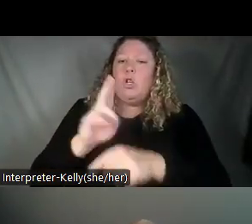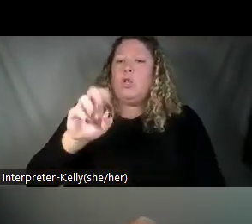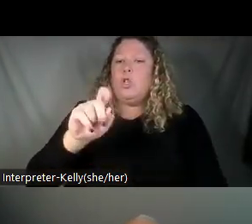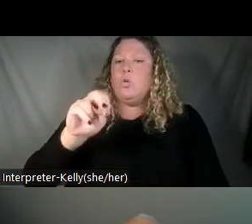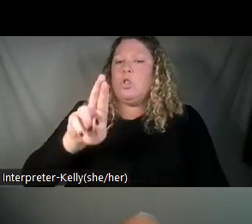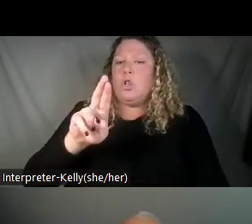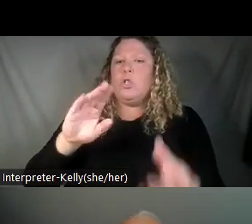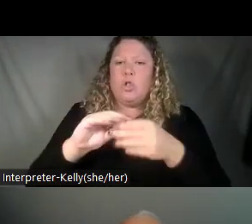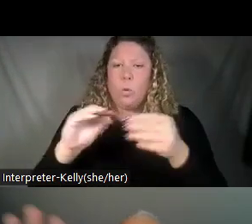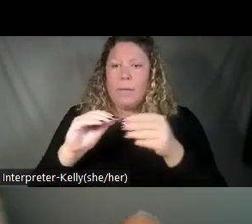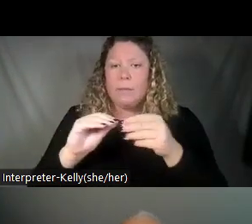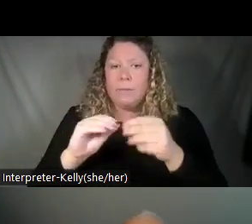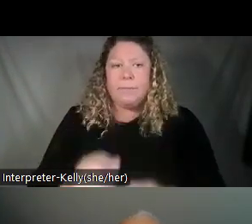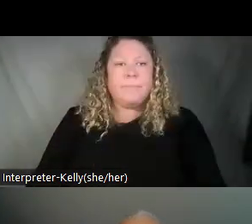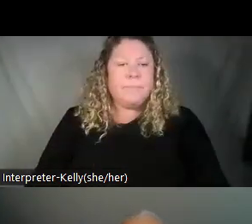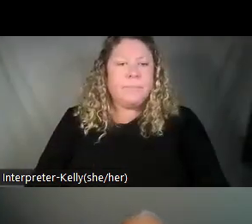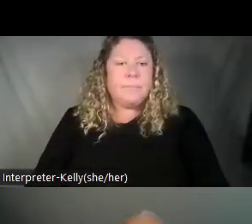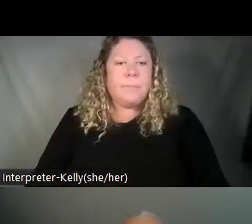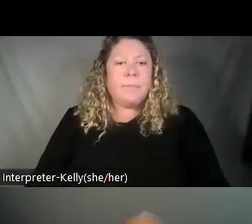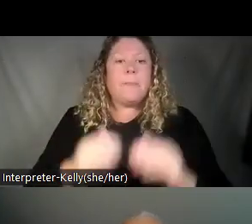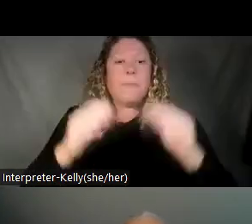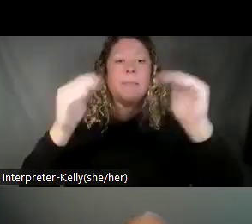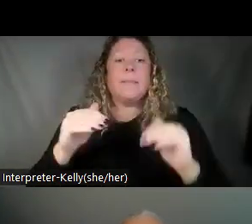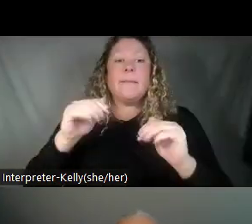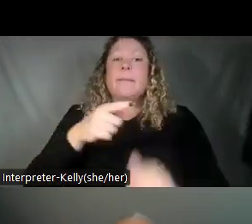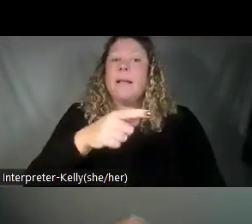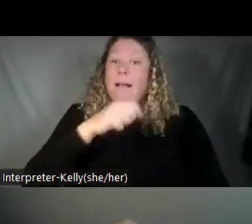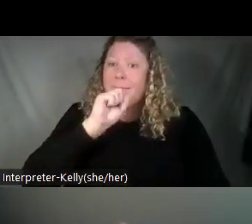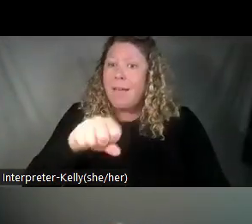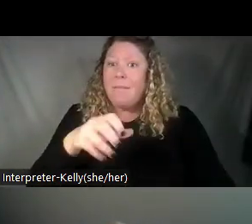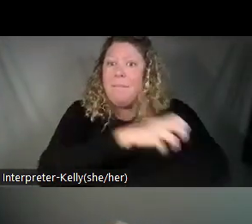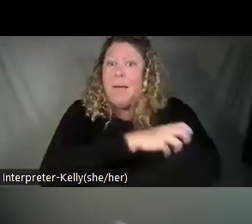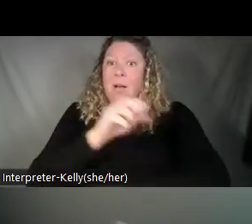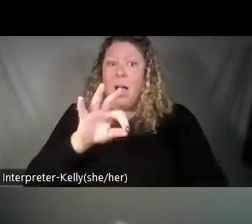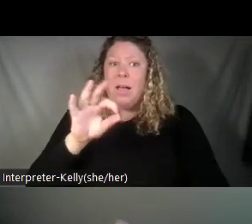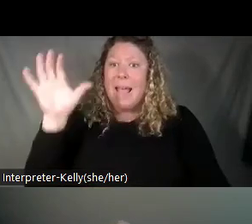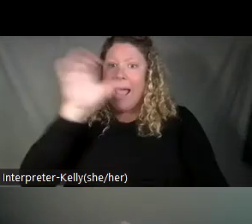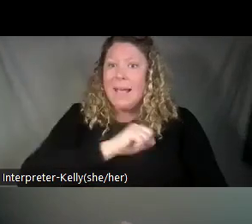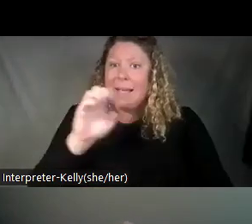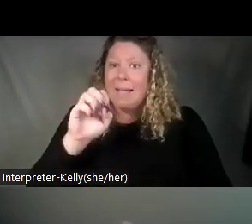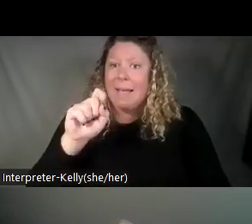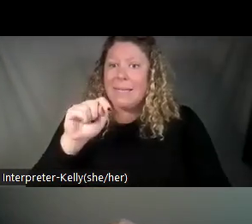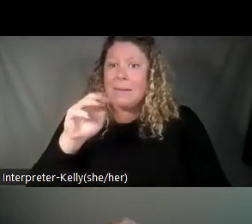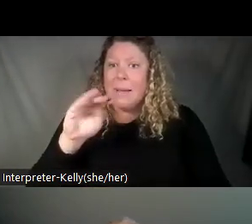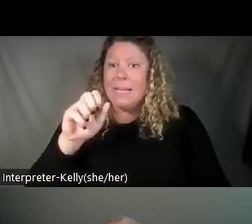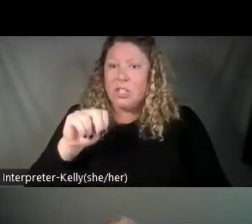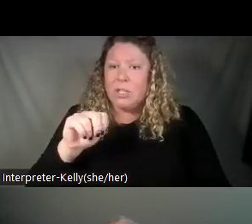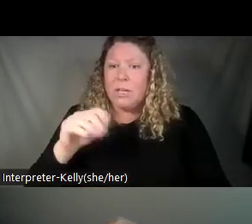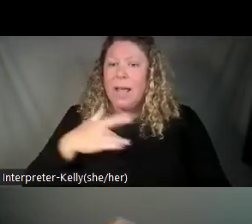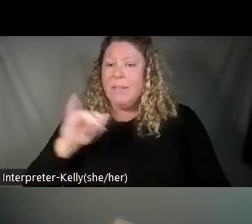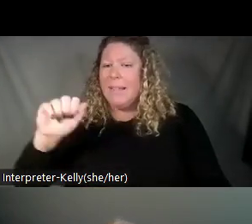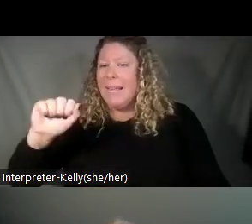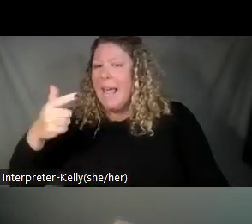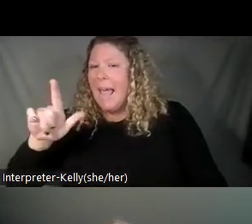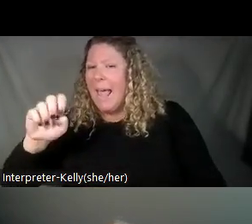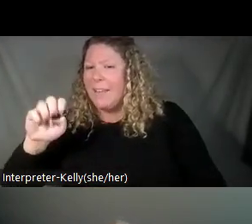I love the power of estimation when I talk about Agile. Agile is a little bit more realistic than some of the things that I teach over in the